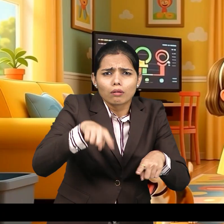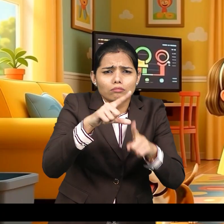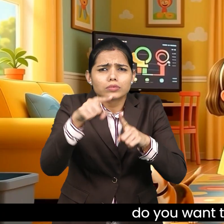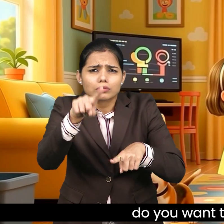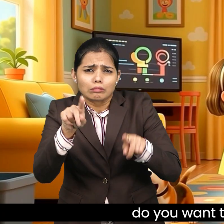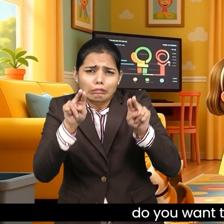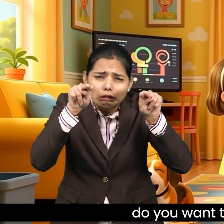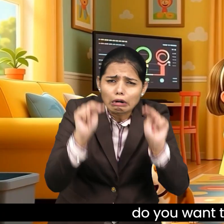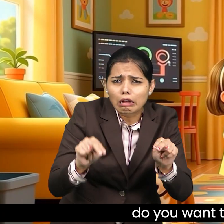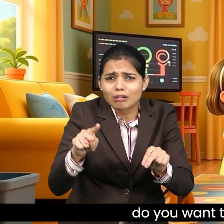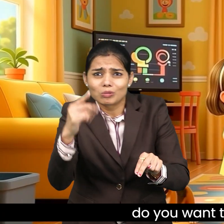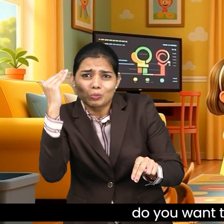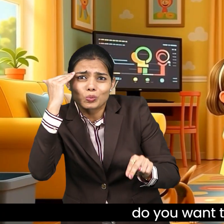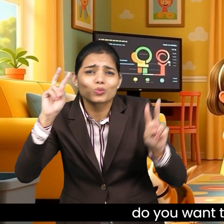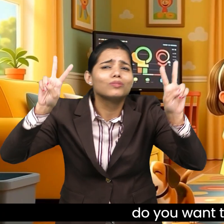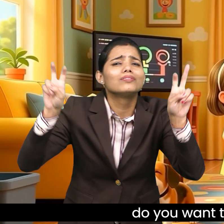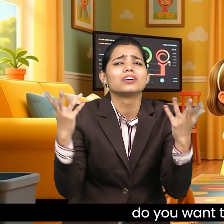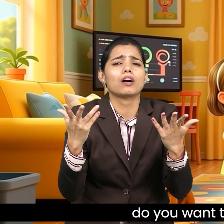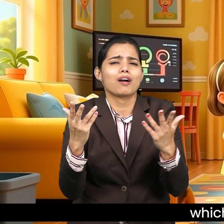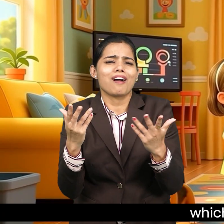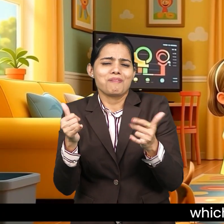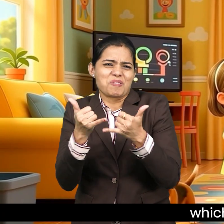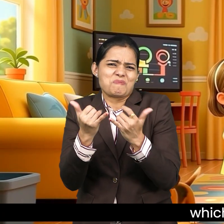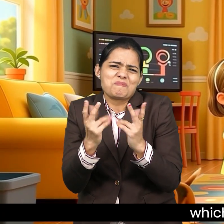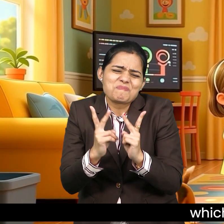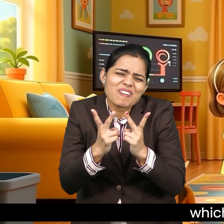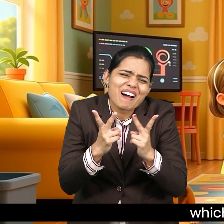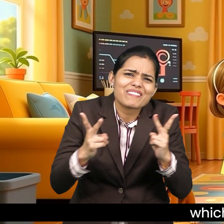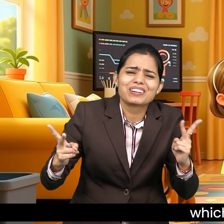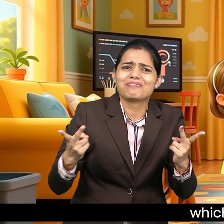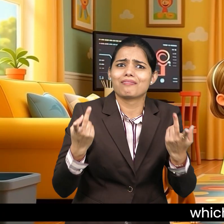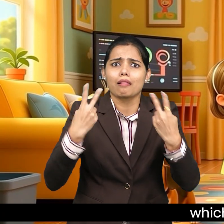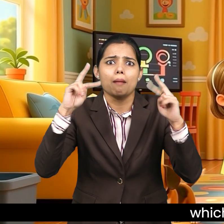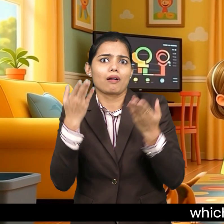Children, do you want to know about more games, which gives a lot of fun?